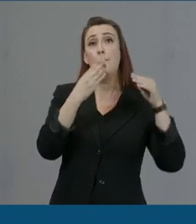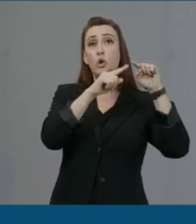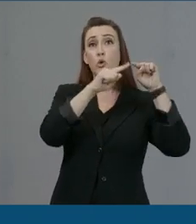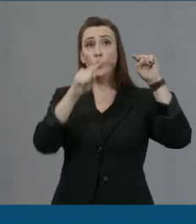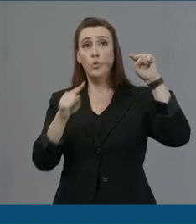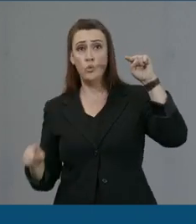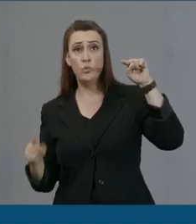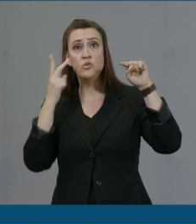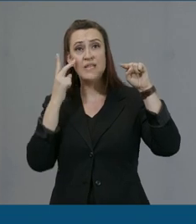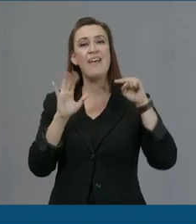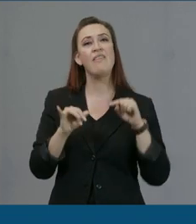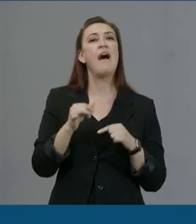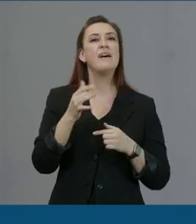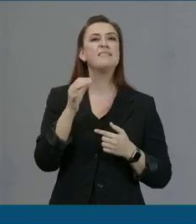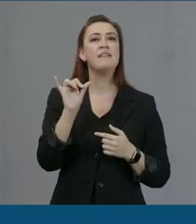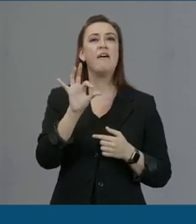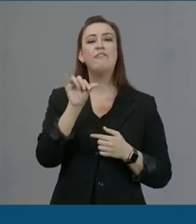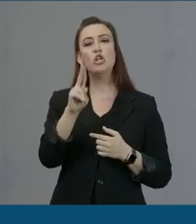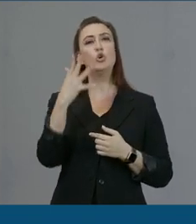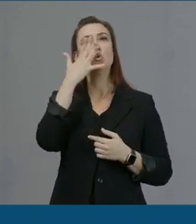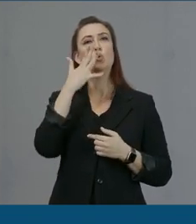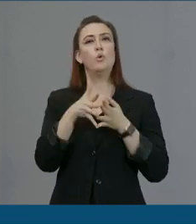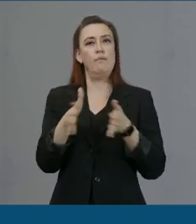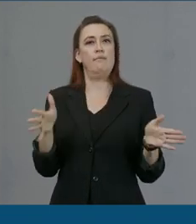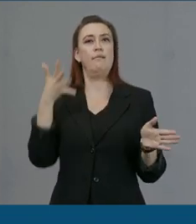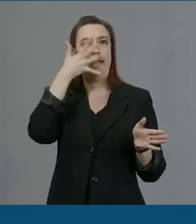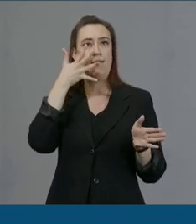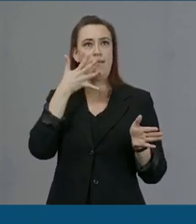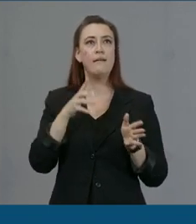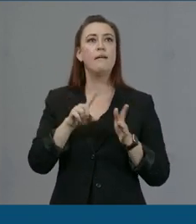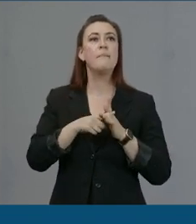of December 29th of